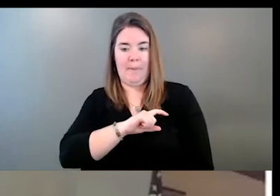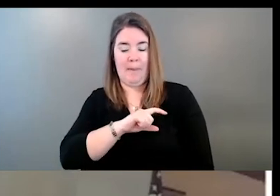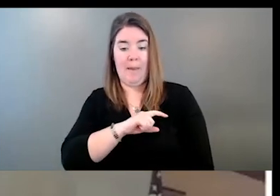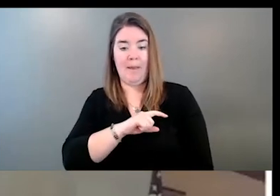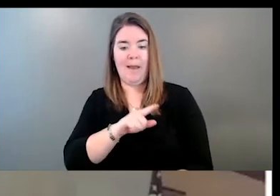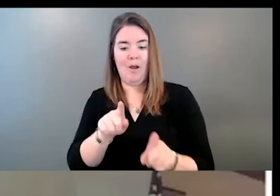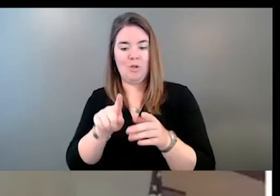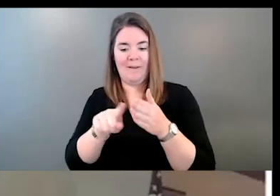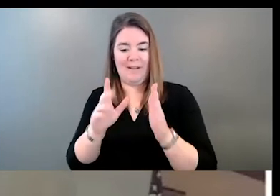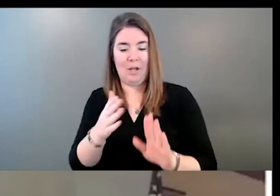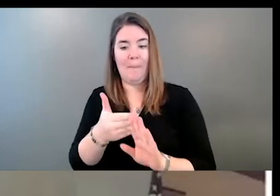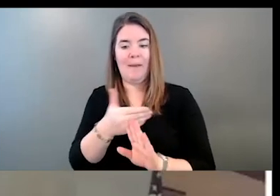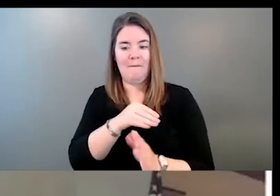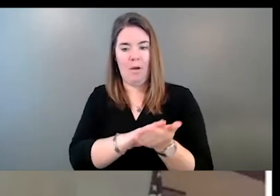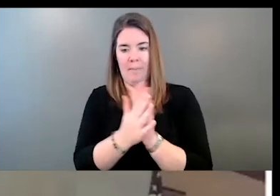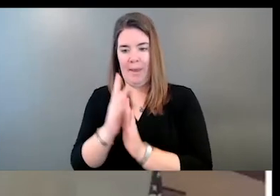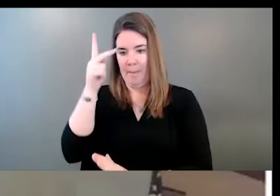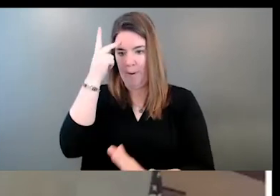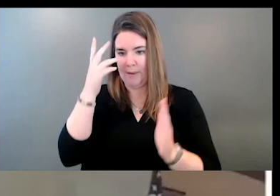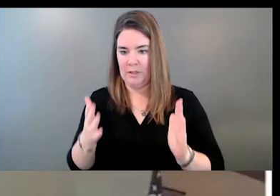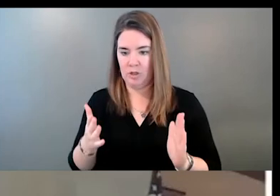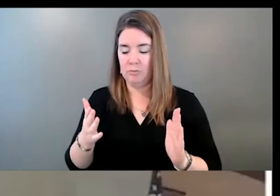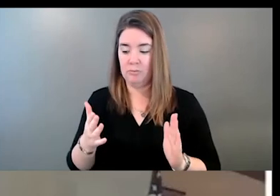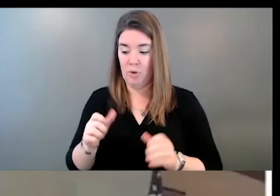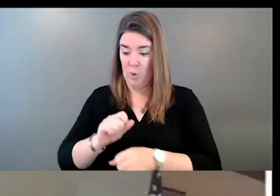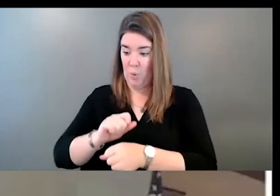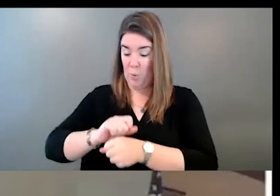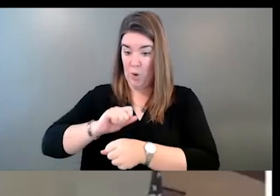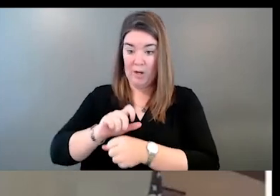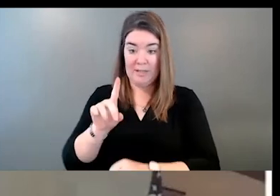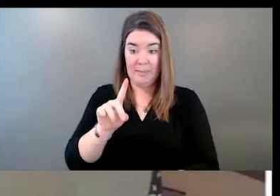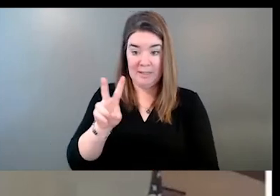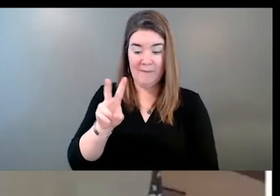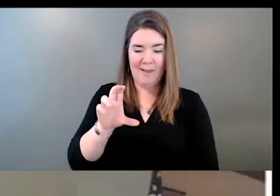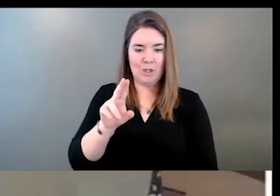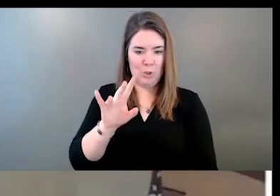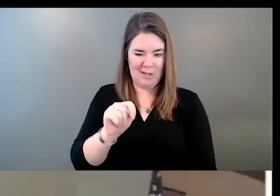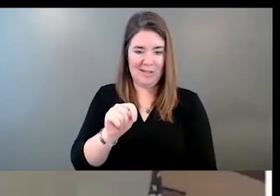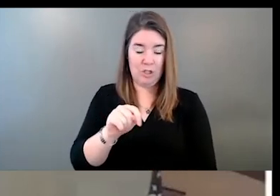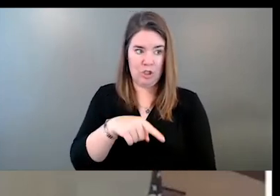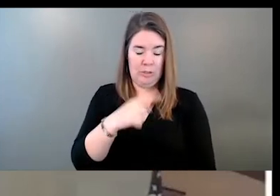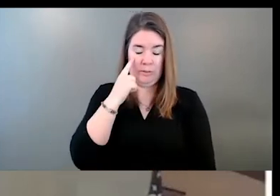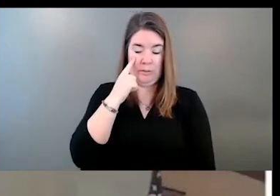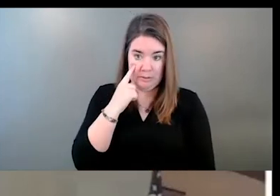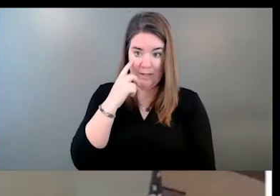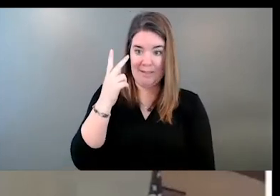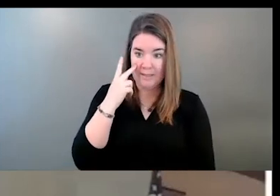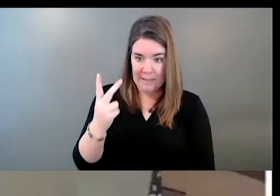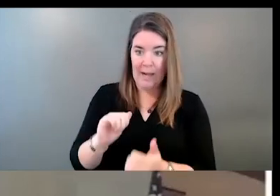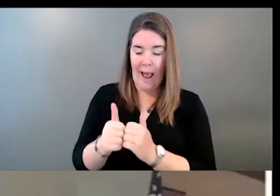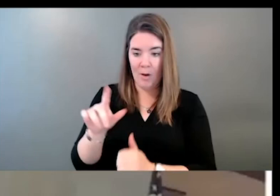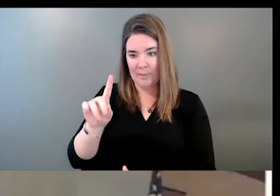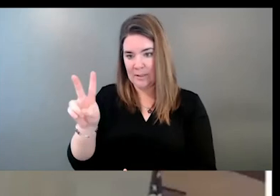politician. She worked on the domestic violence unit, so she's seen firsthand how domestic violence